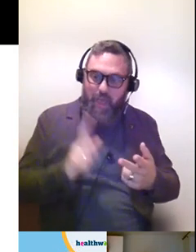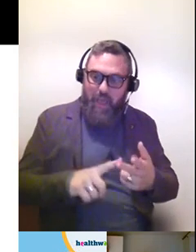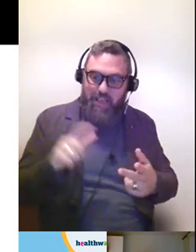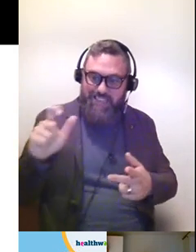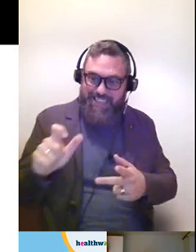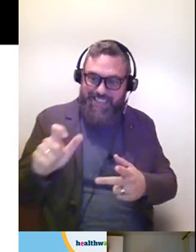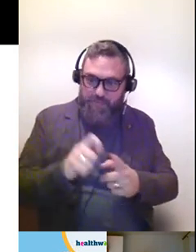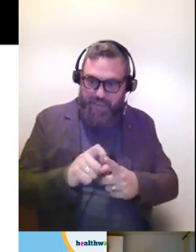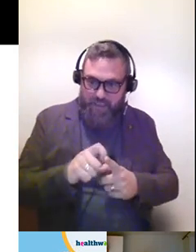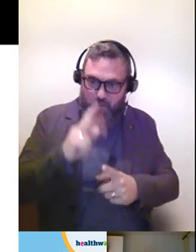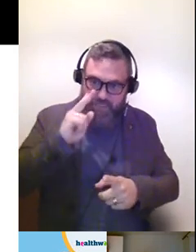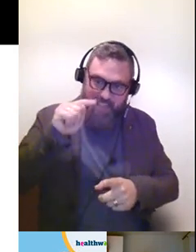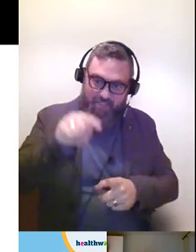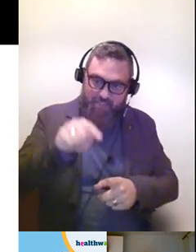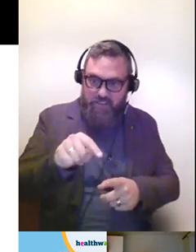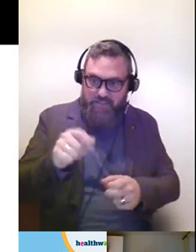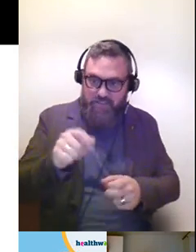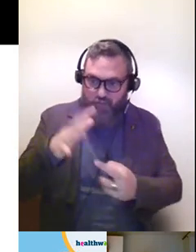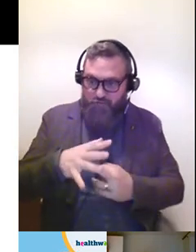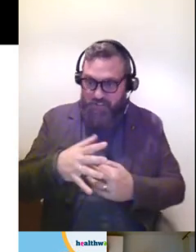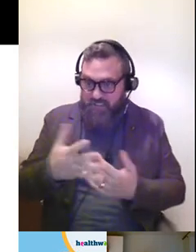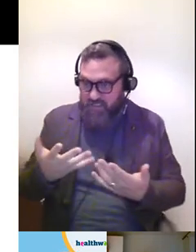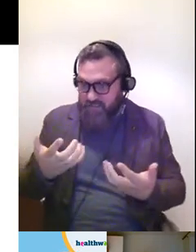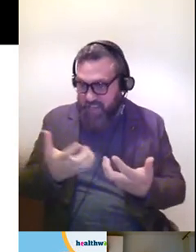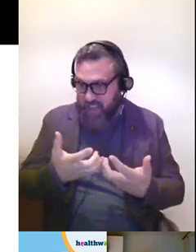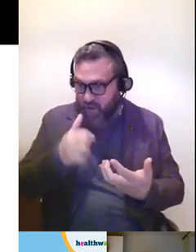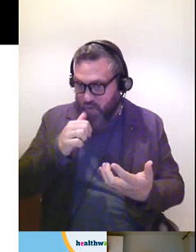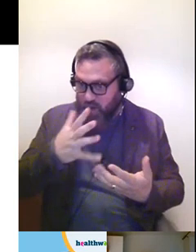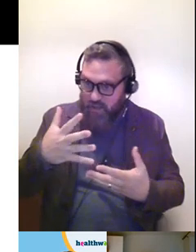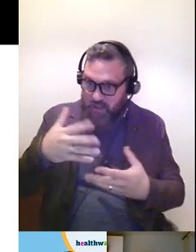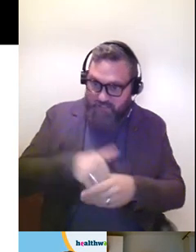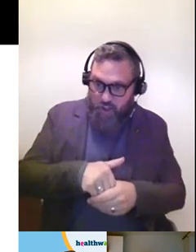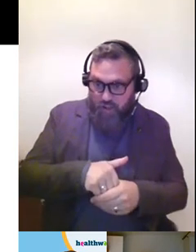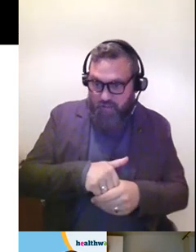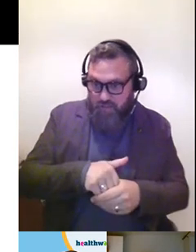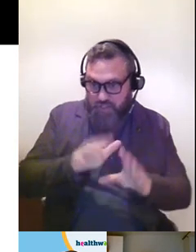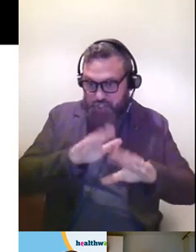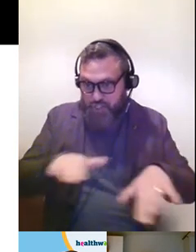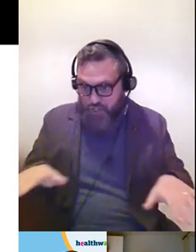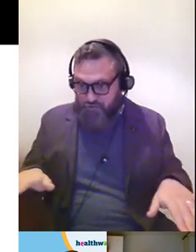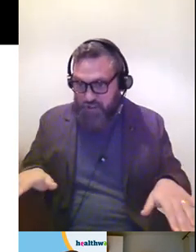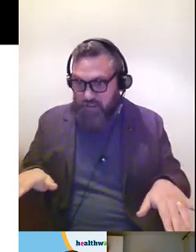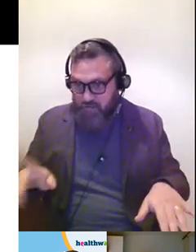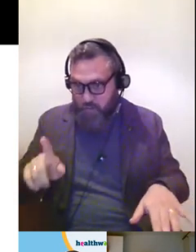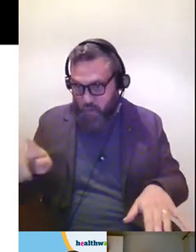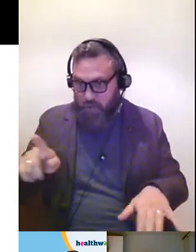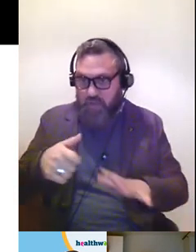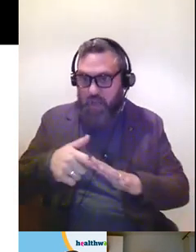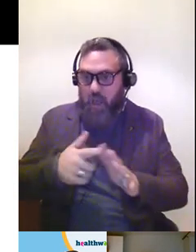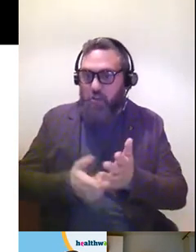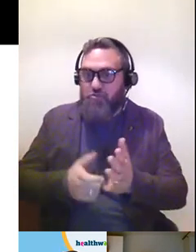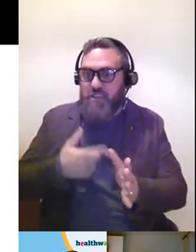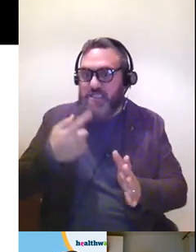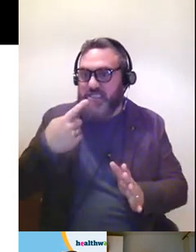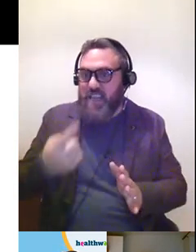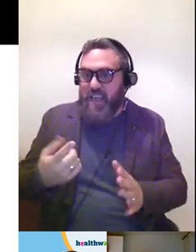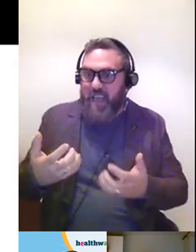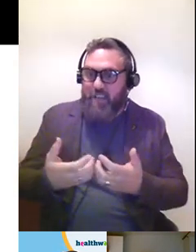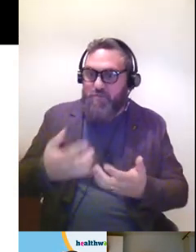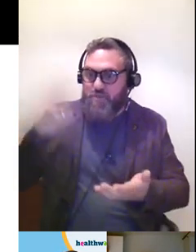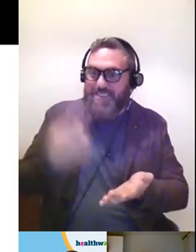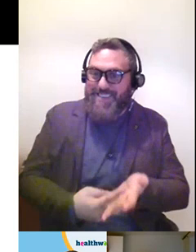as a priority, how it will involve children and young people, as Cara is raising, in deciding how